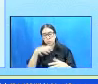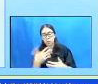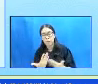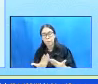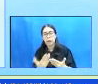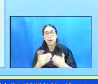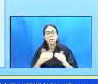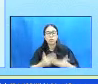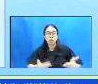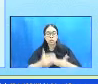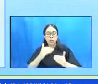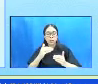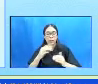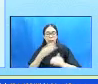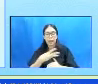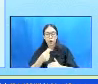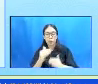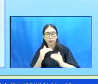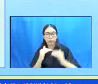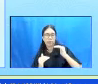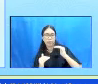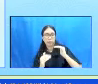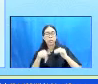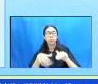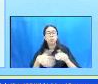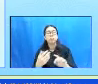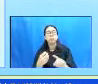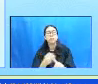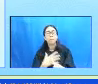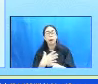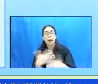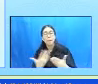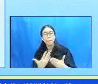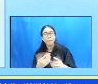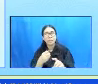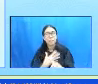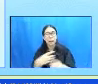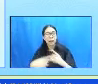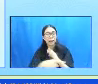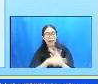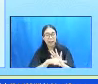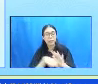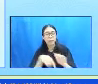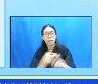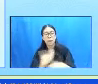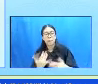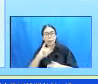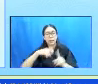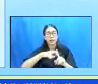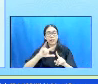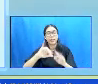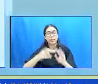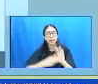negative impact of climate change by fairly and equitable. Yeah, that's all, Jos.